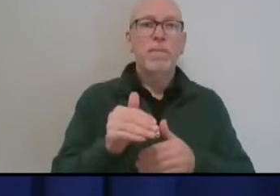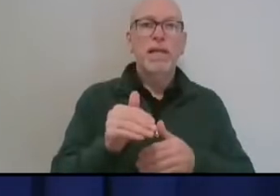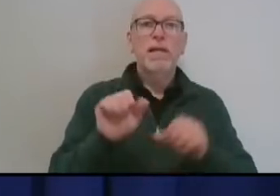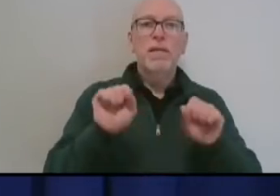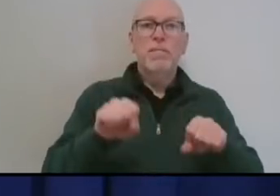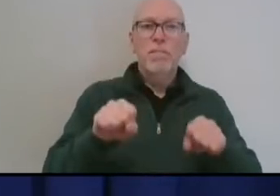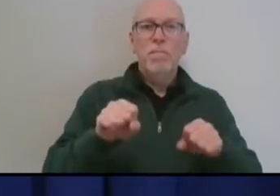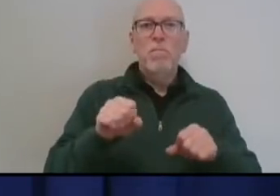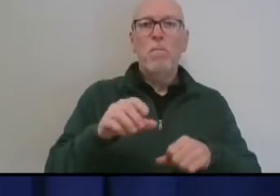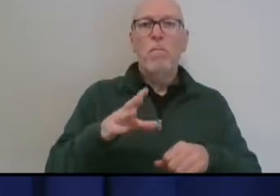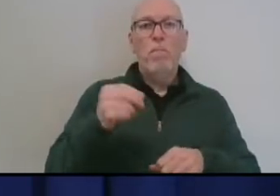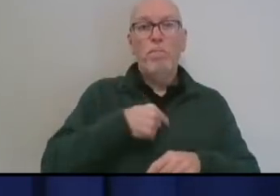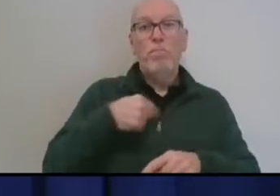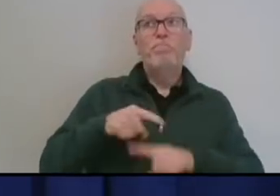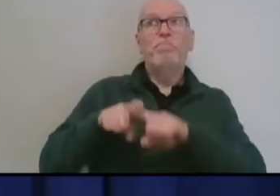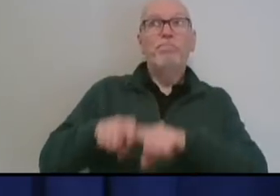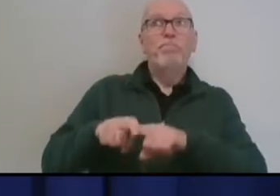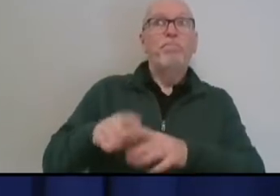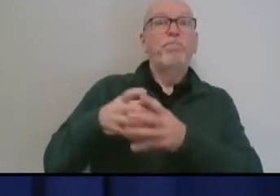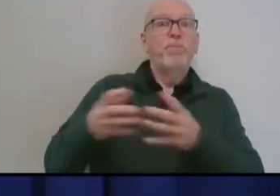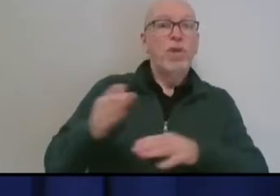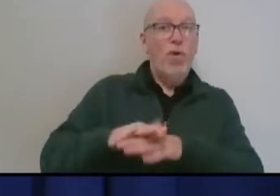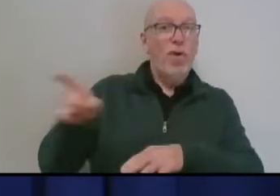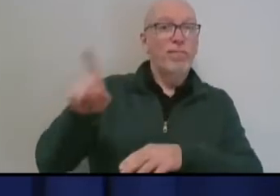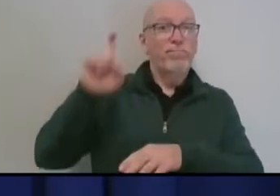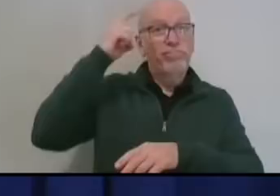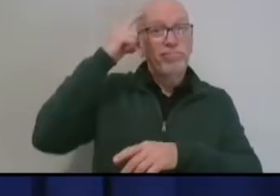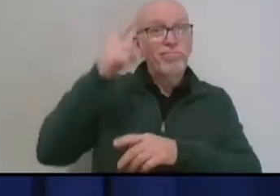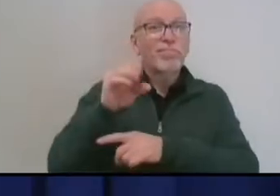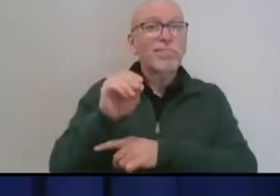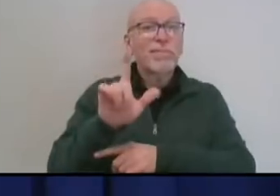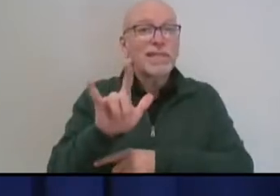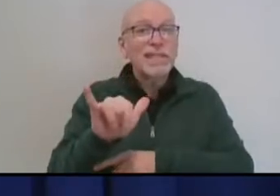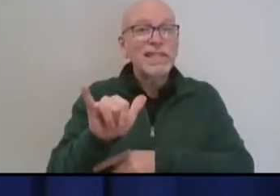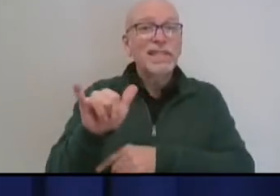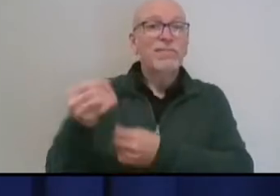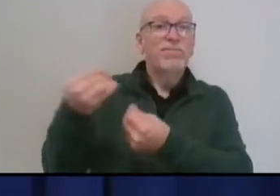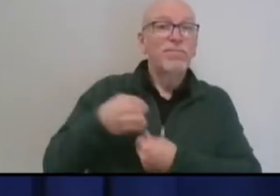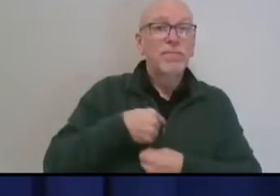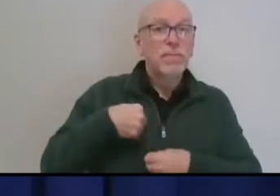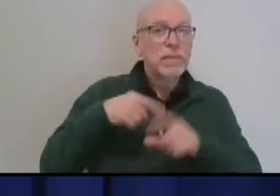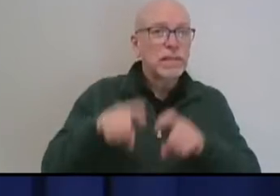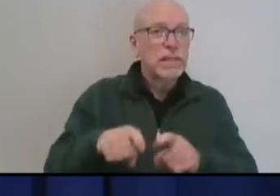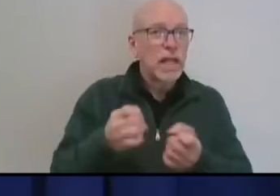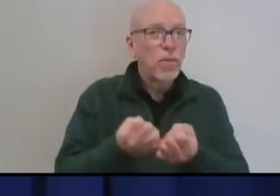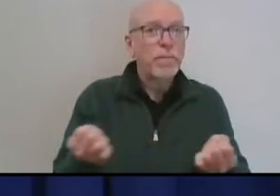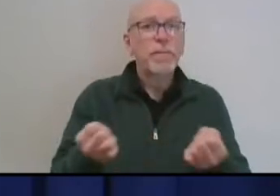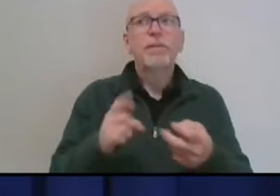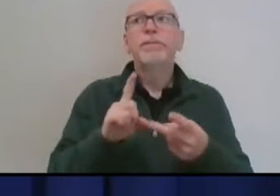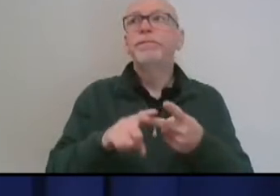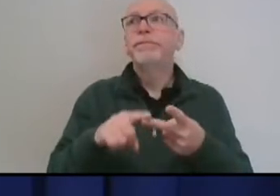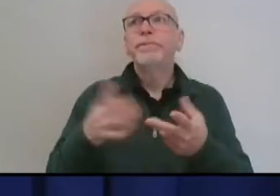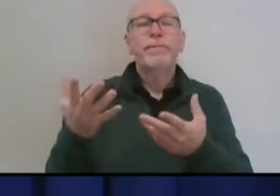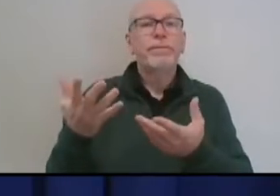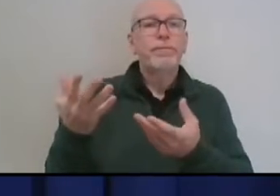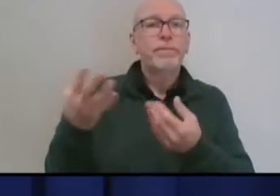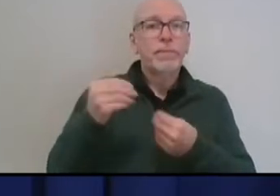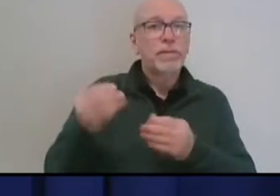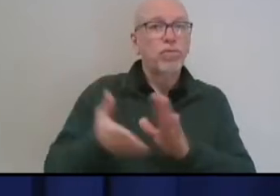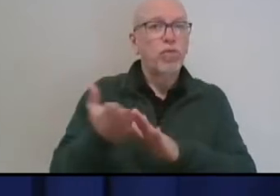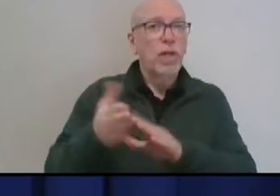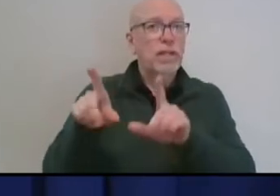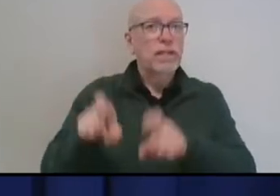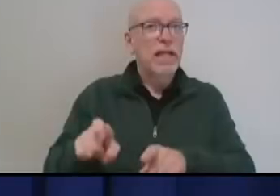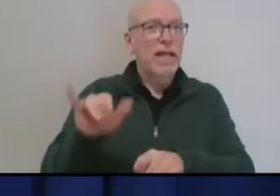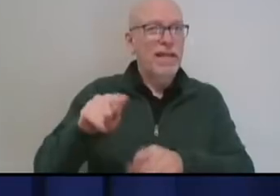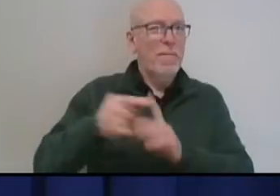and relied very heavily on our partners to begin with at Eli Lilly to provide testing supplies and also to run tests in those early